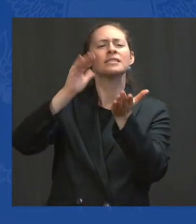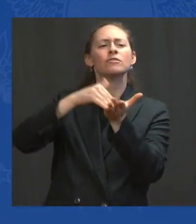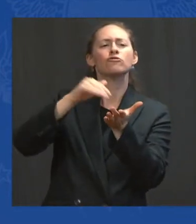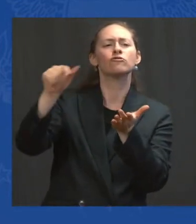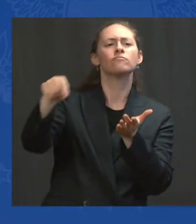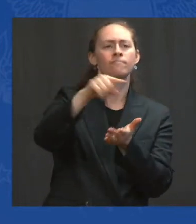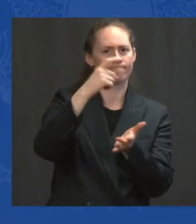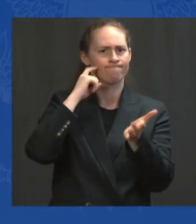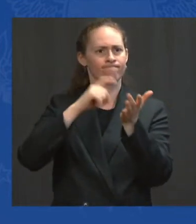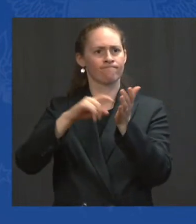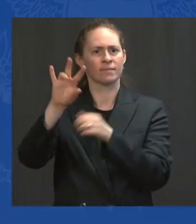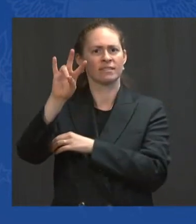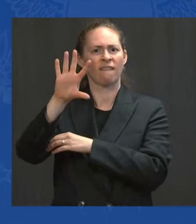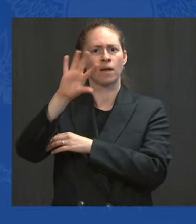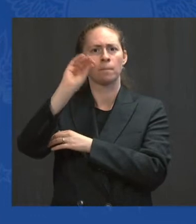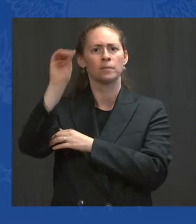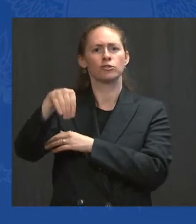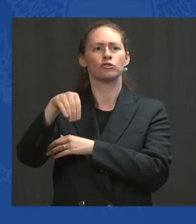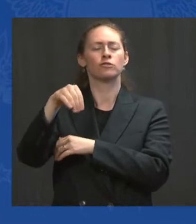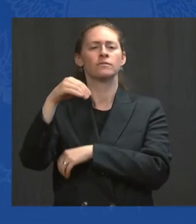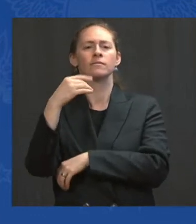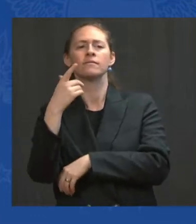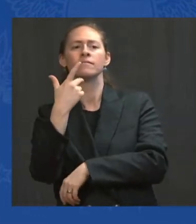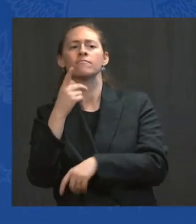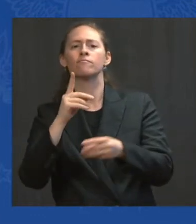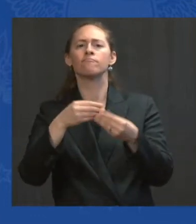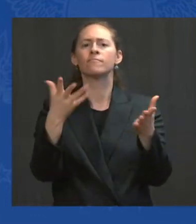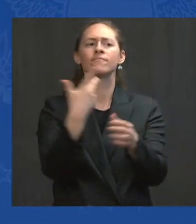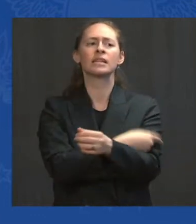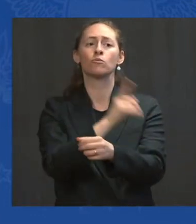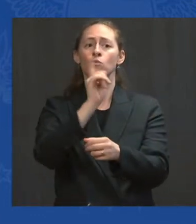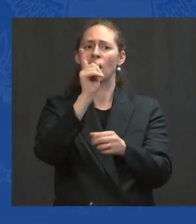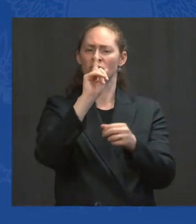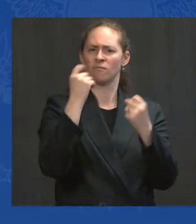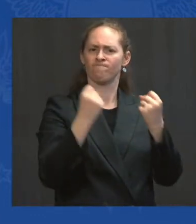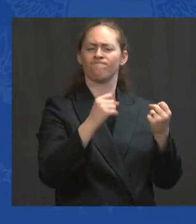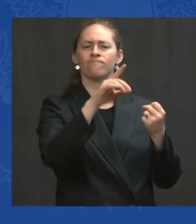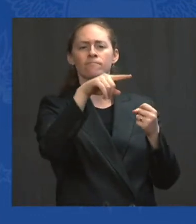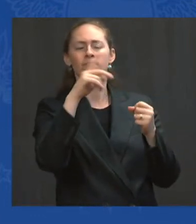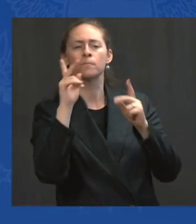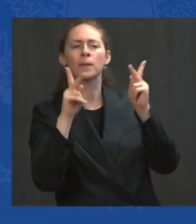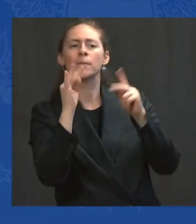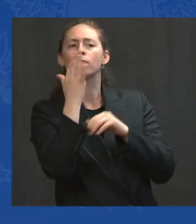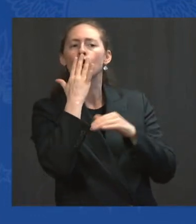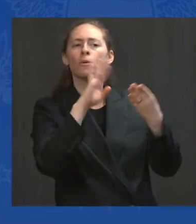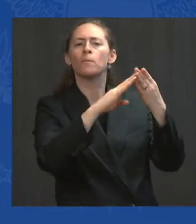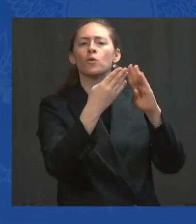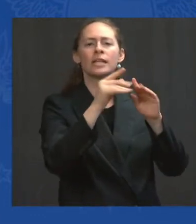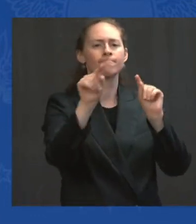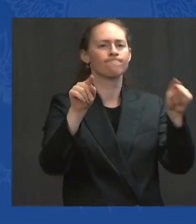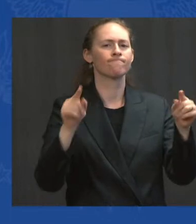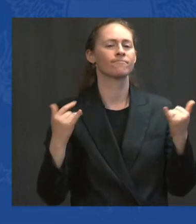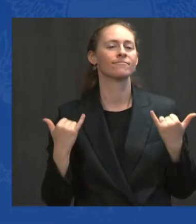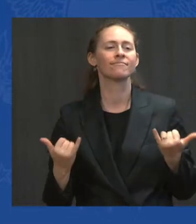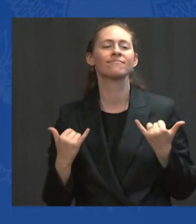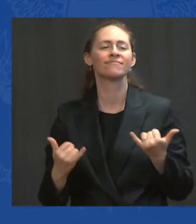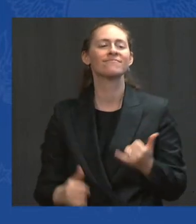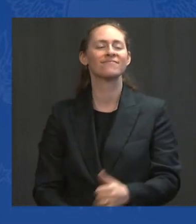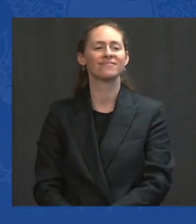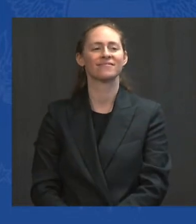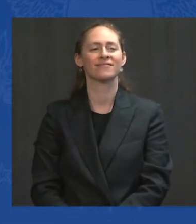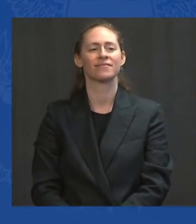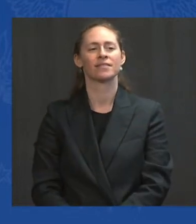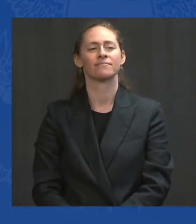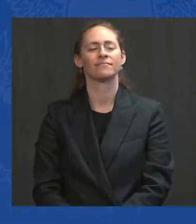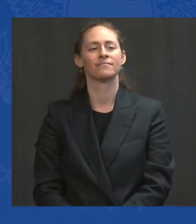those locations are people of color. Nearly 2/3 of those vaccinated at dialysis centers are people of color.